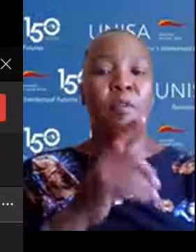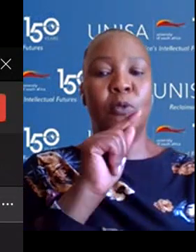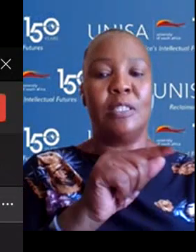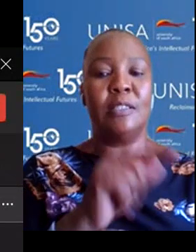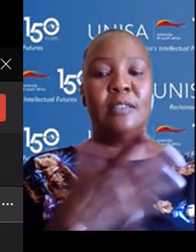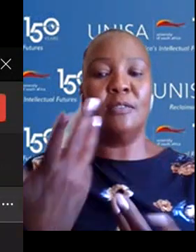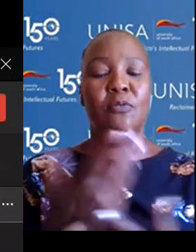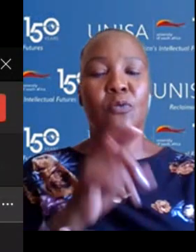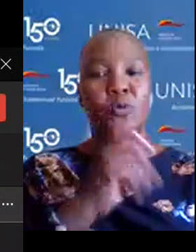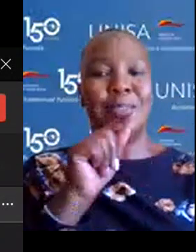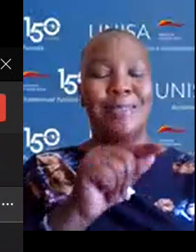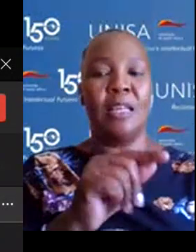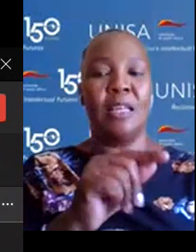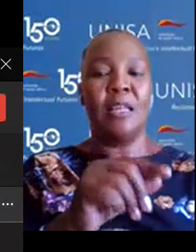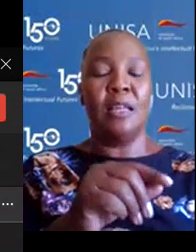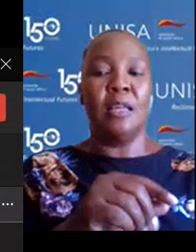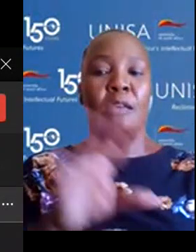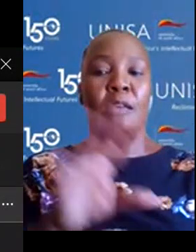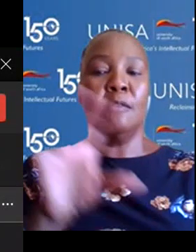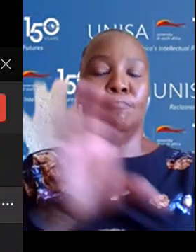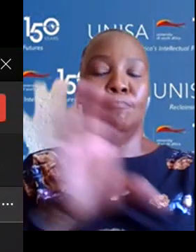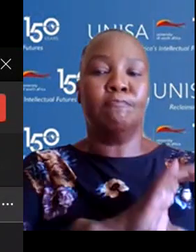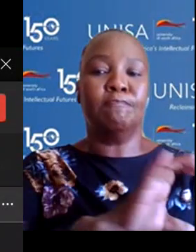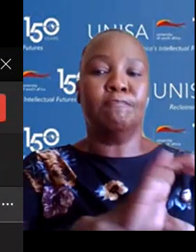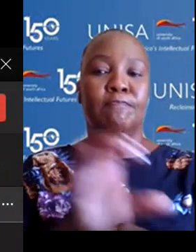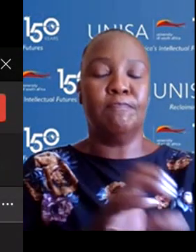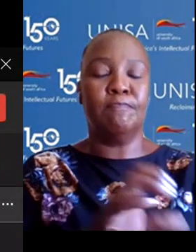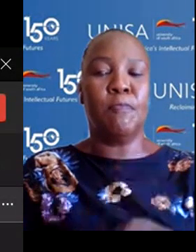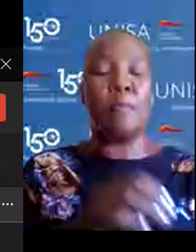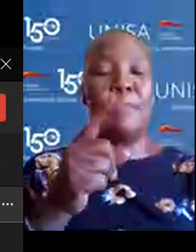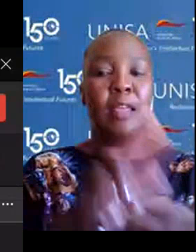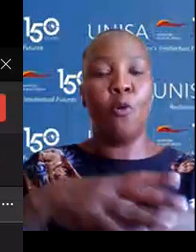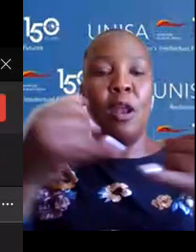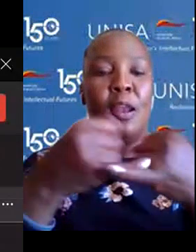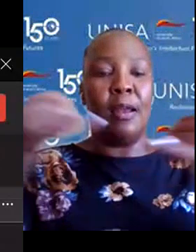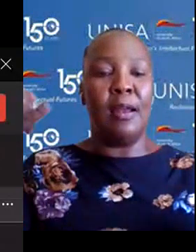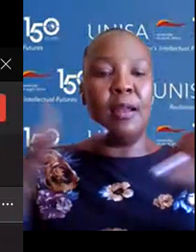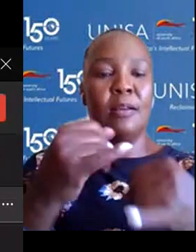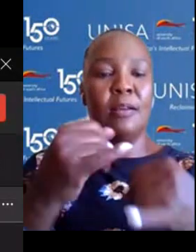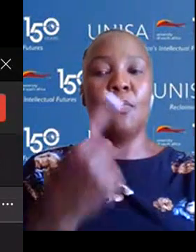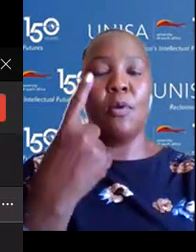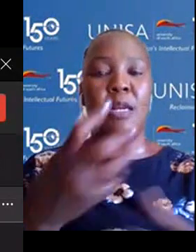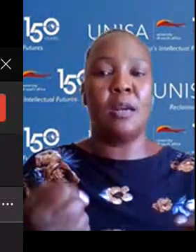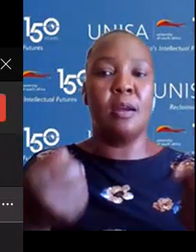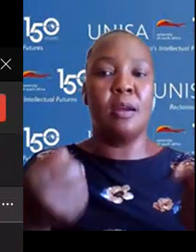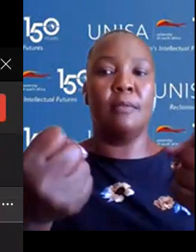to use the desktop, you can also use the app or even the online version of OneDrive.